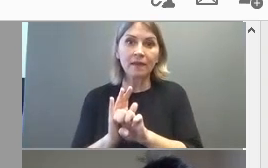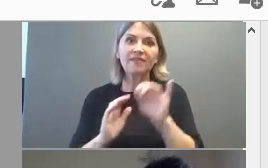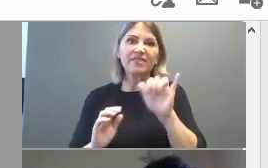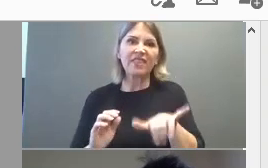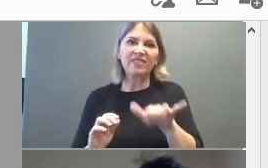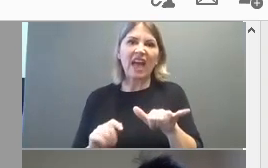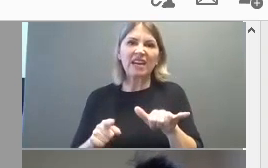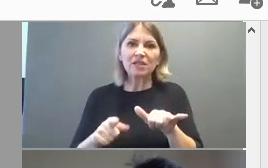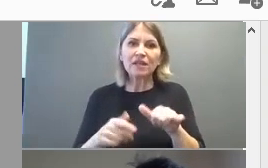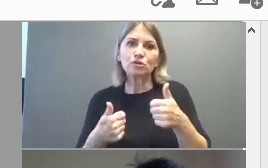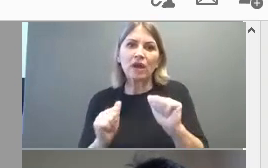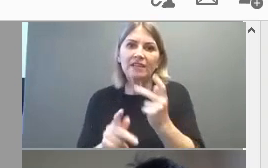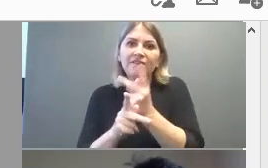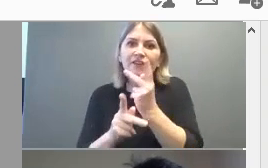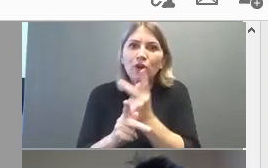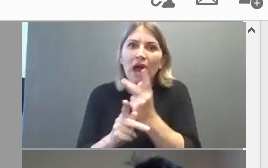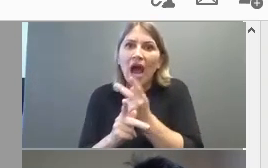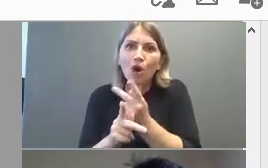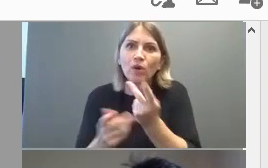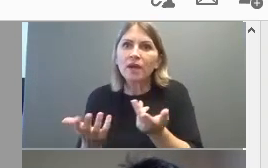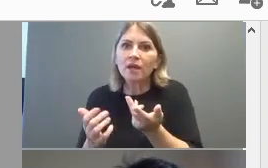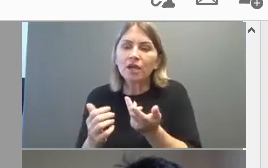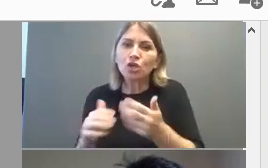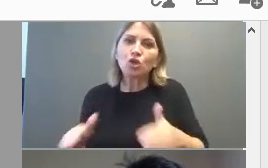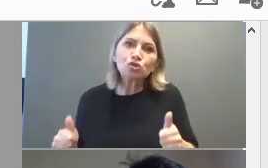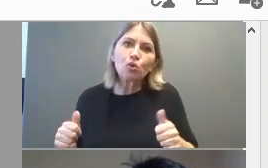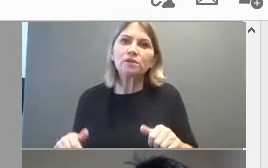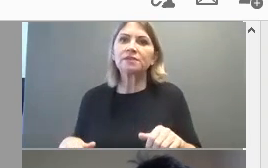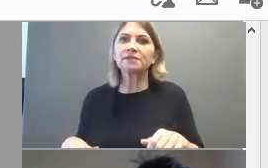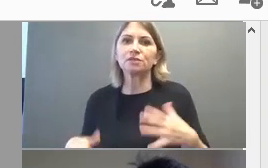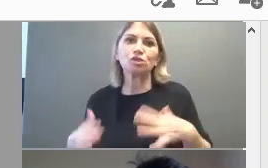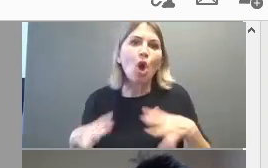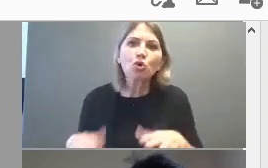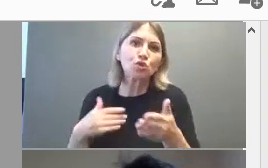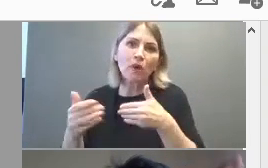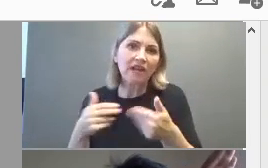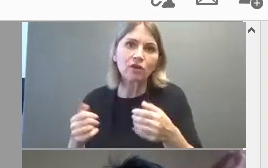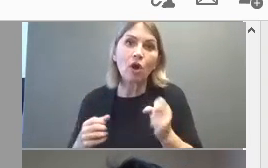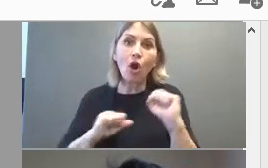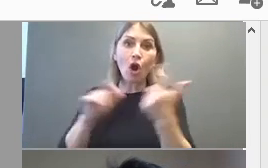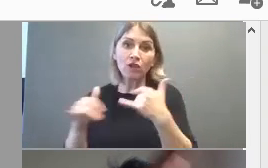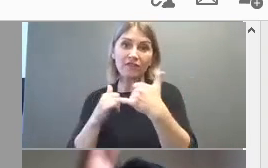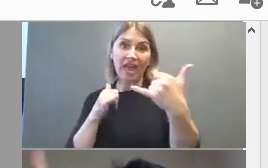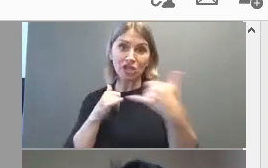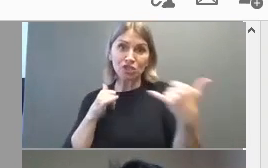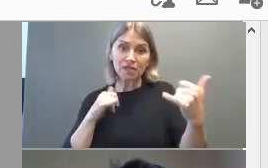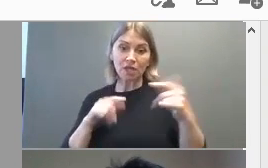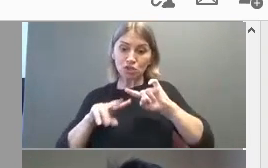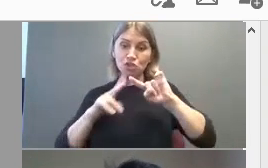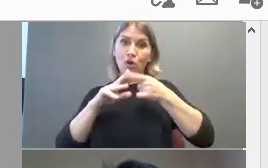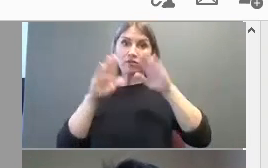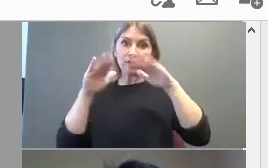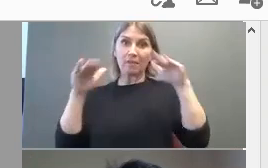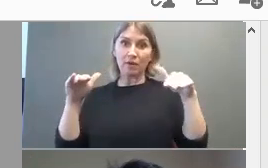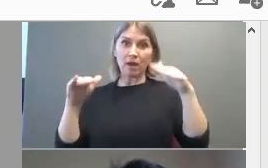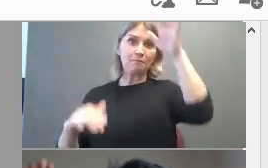figuring out how to wear his shirts and pants and whatever. And all of those edges go from a parent to a child.